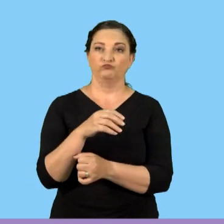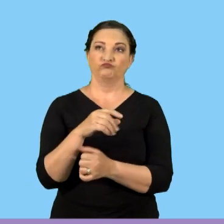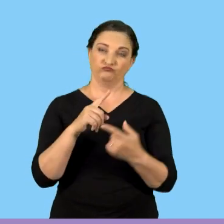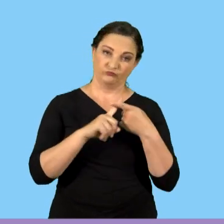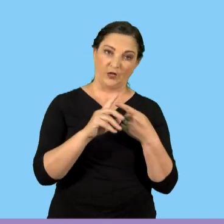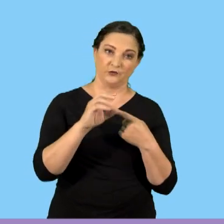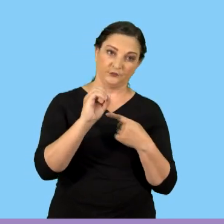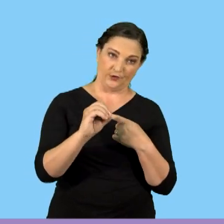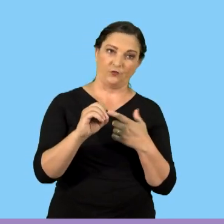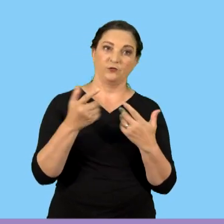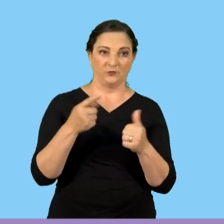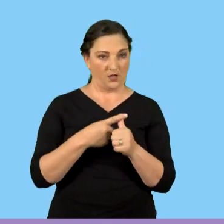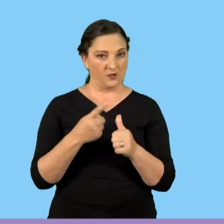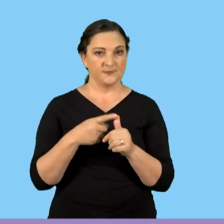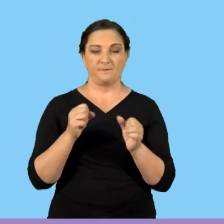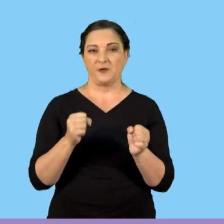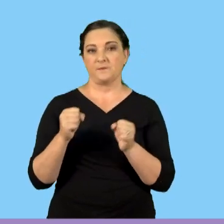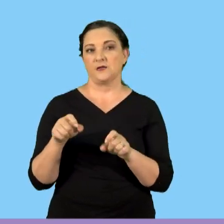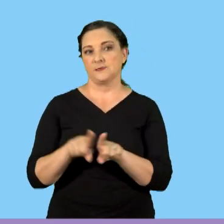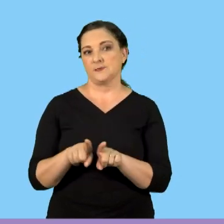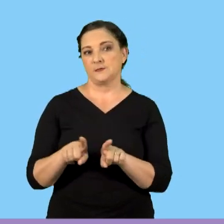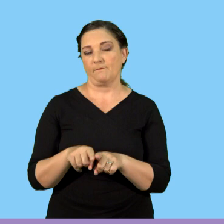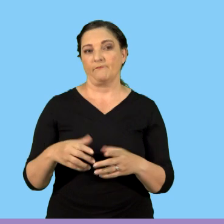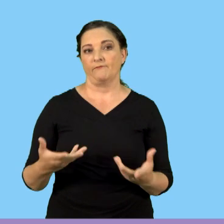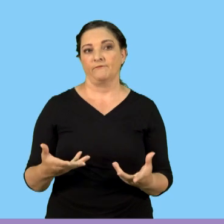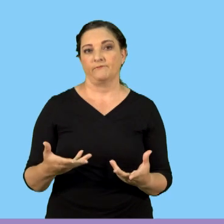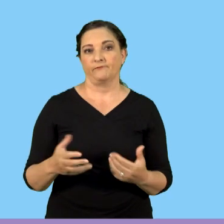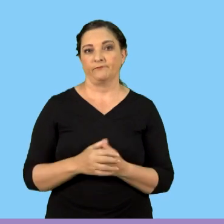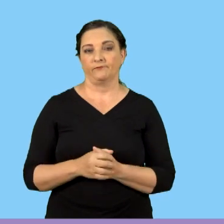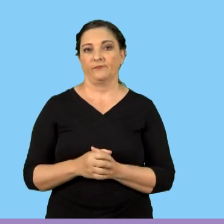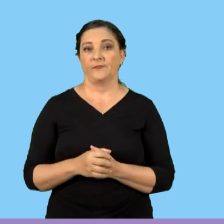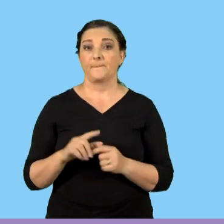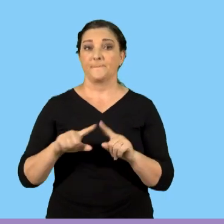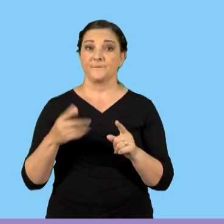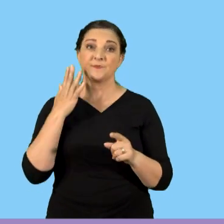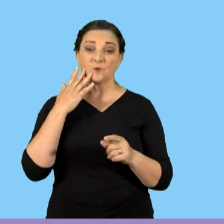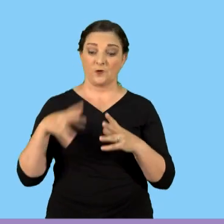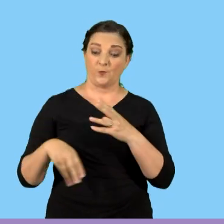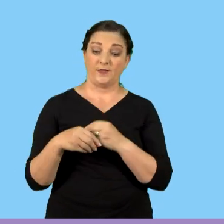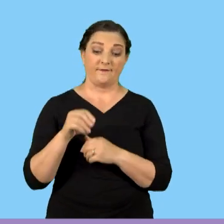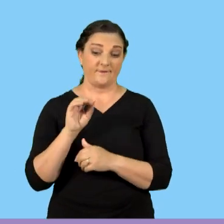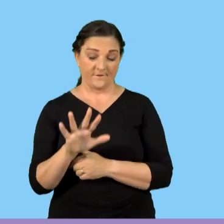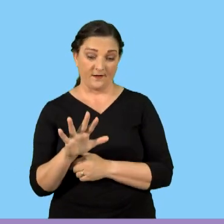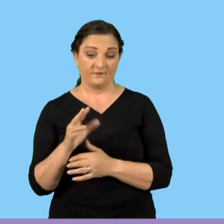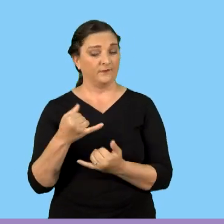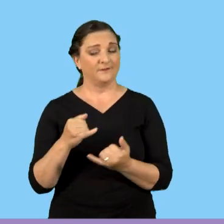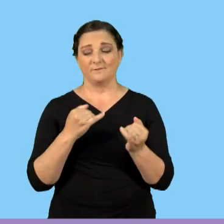us a 9. But again, if we say 4 plus 0, that is going to give us still a 4, and